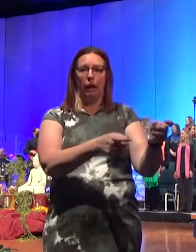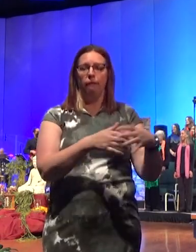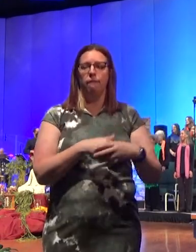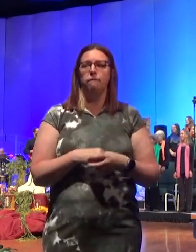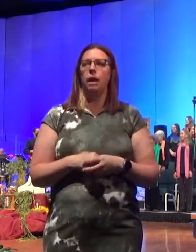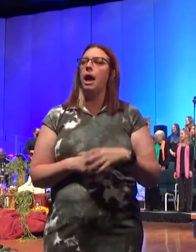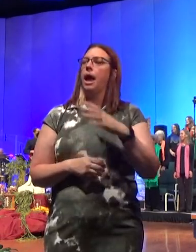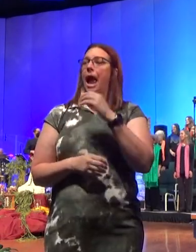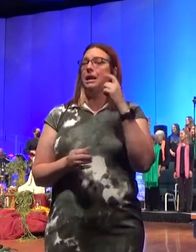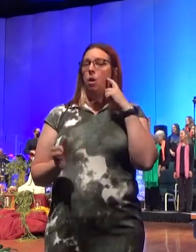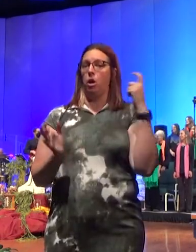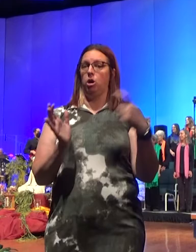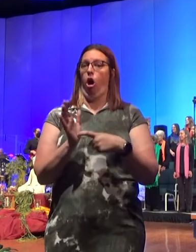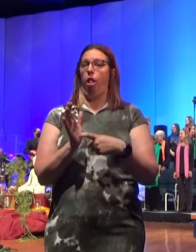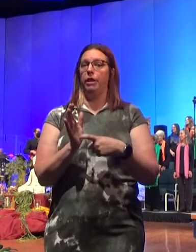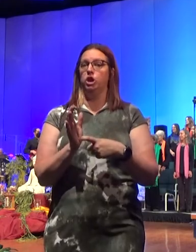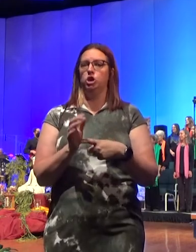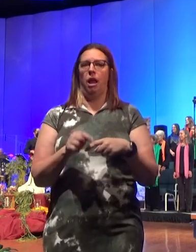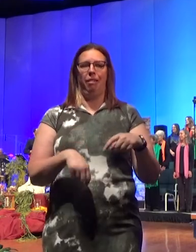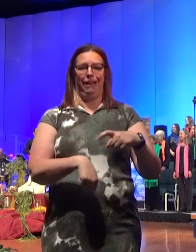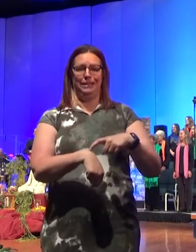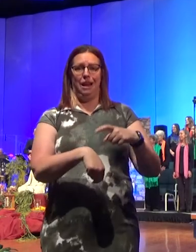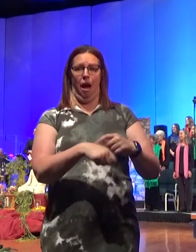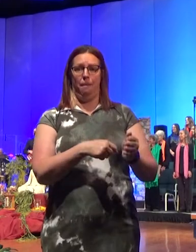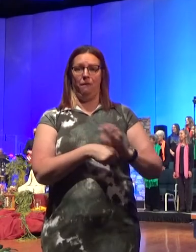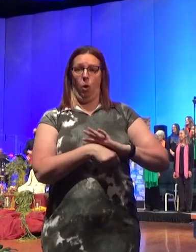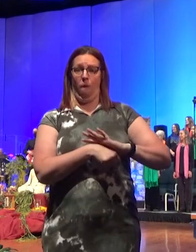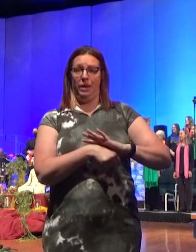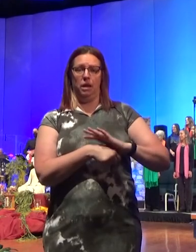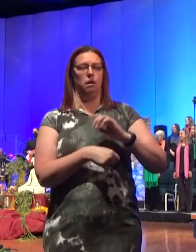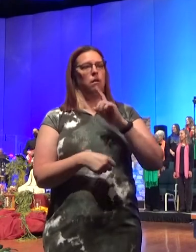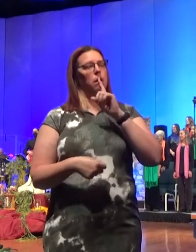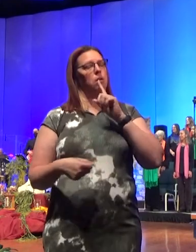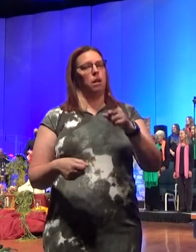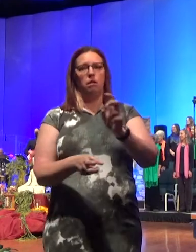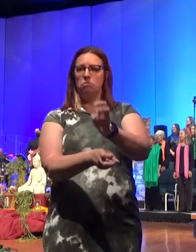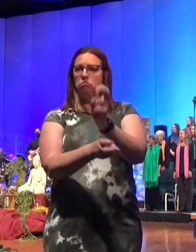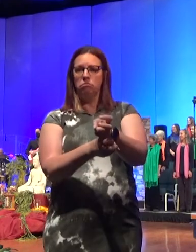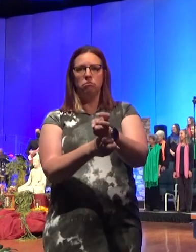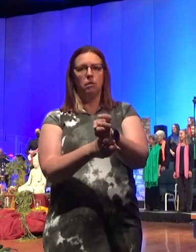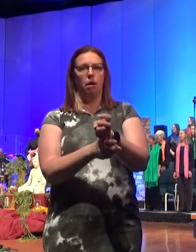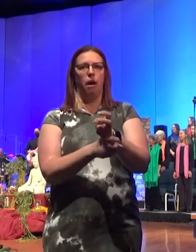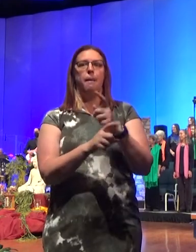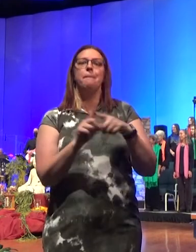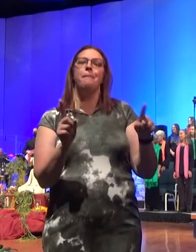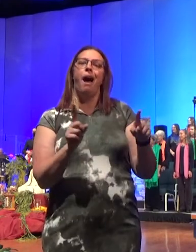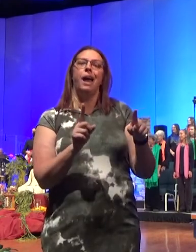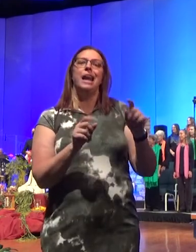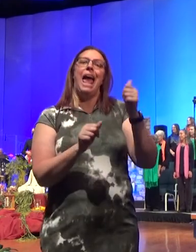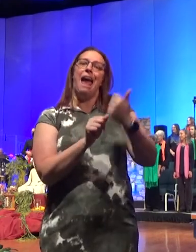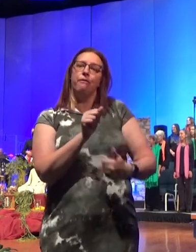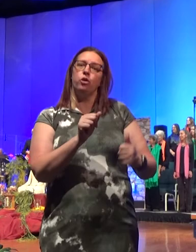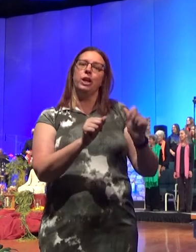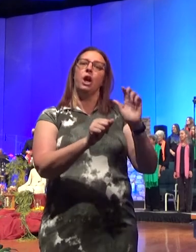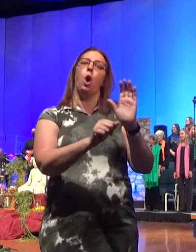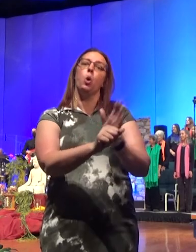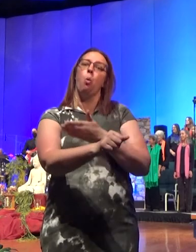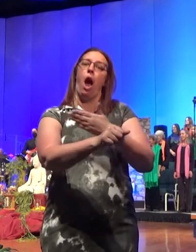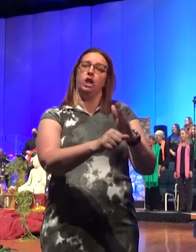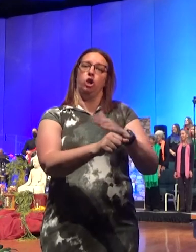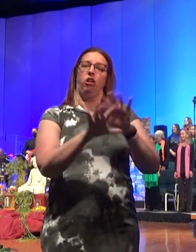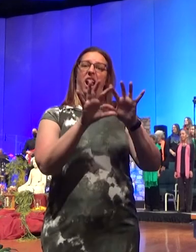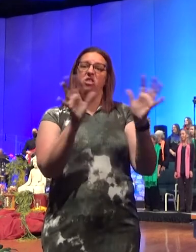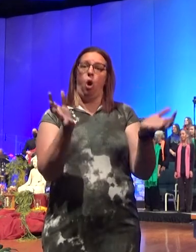that this time of COVID has been difficult for all of us, but every choir in the world was shut down